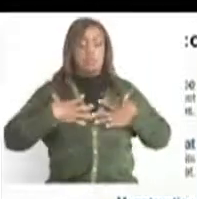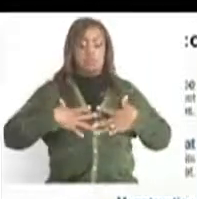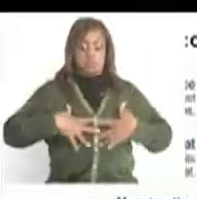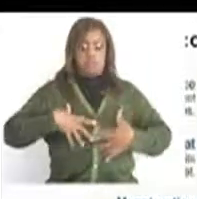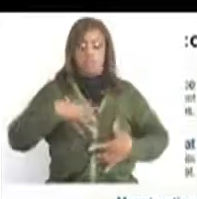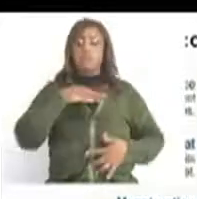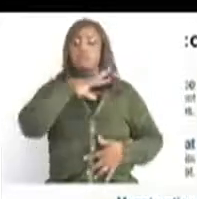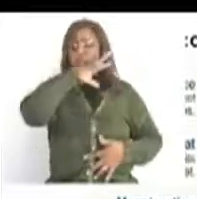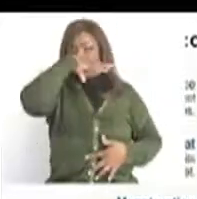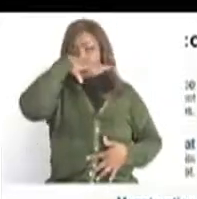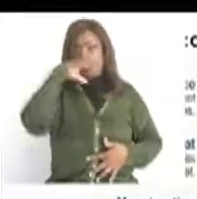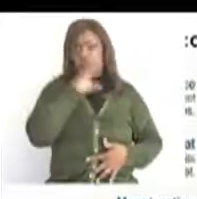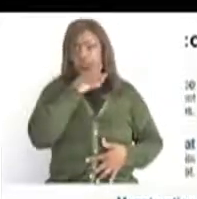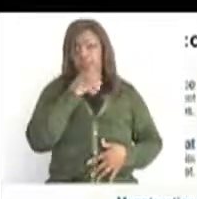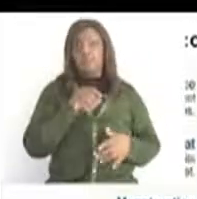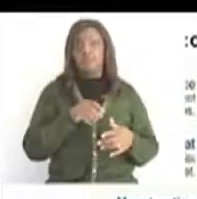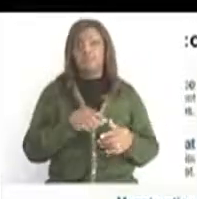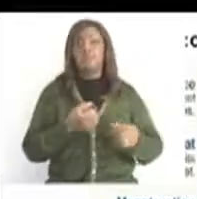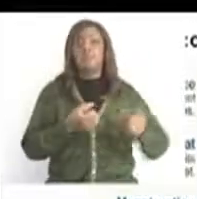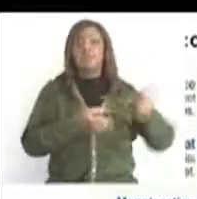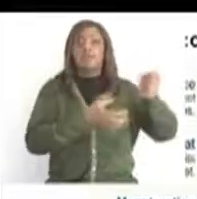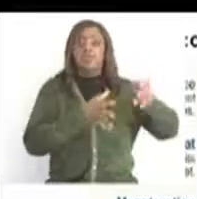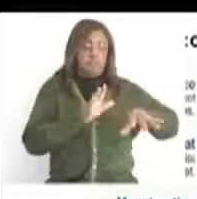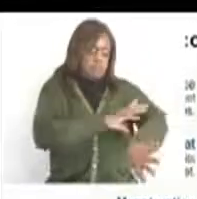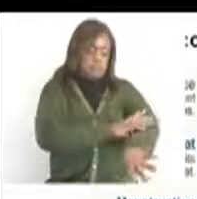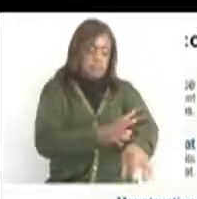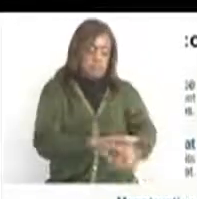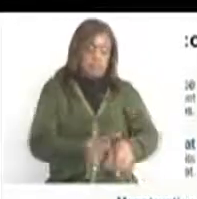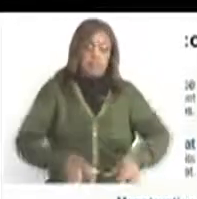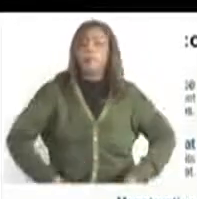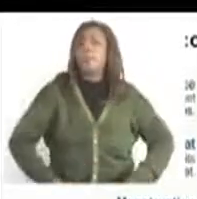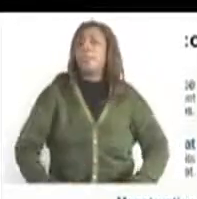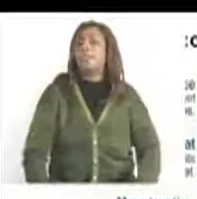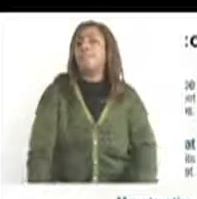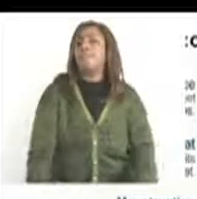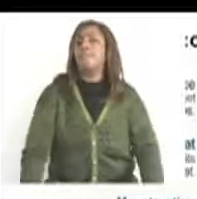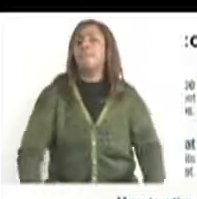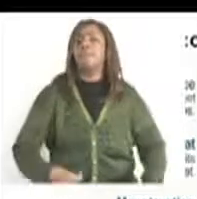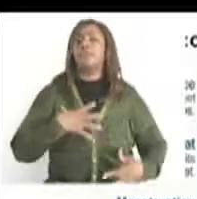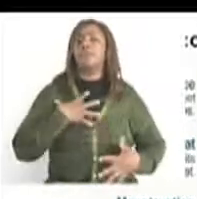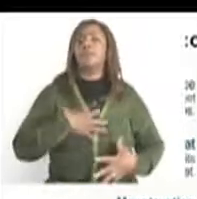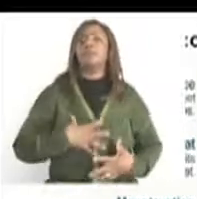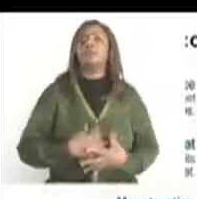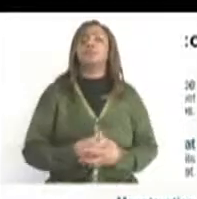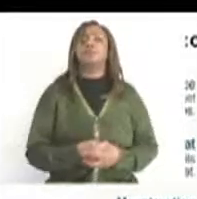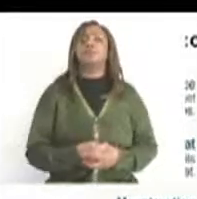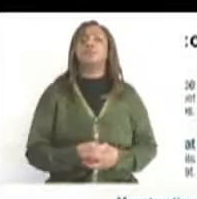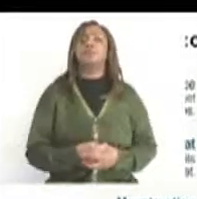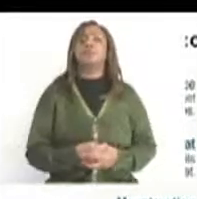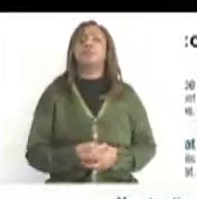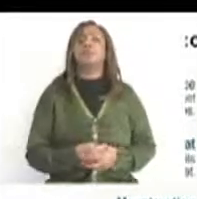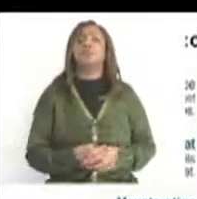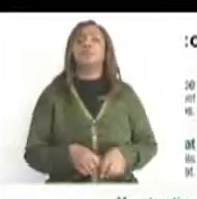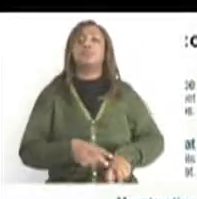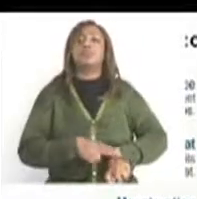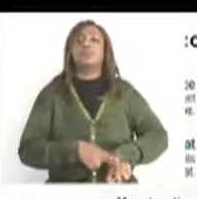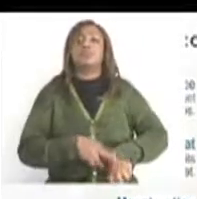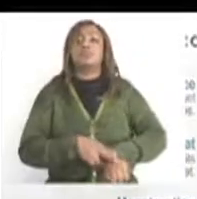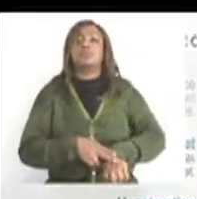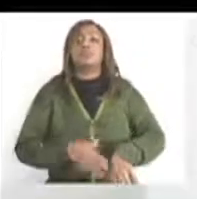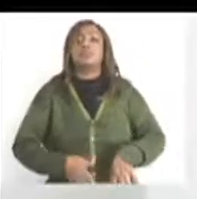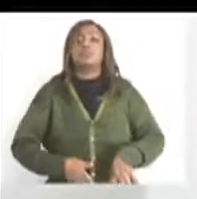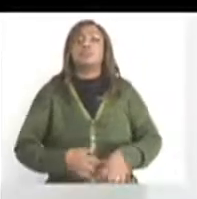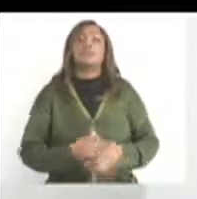said earlier, on your arms, legs, chest, and between your legs or on your private